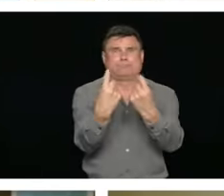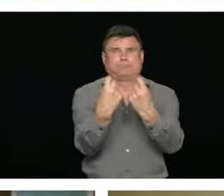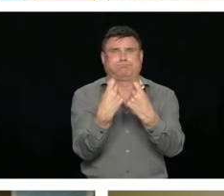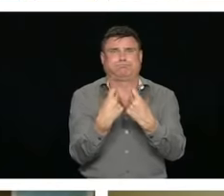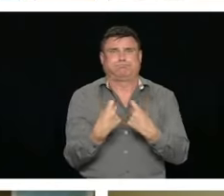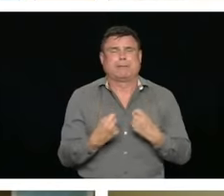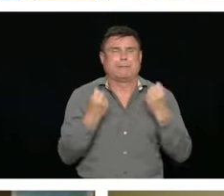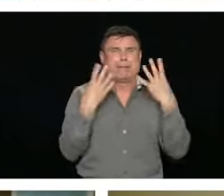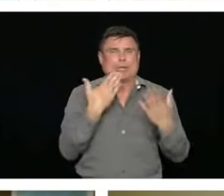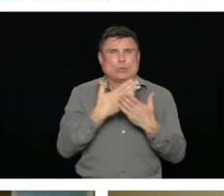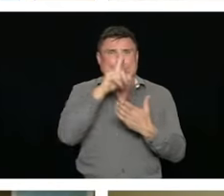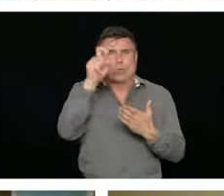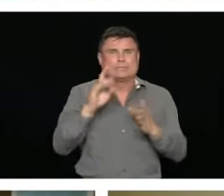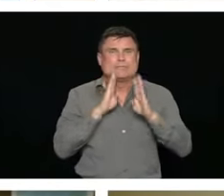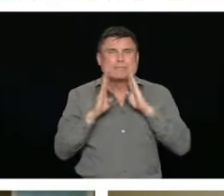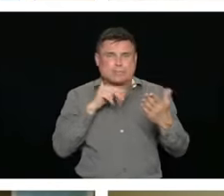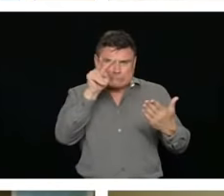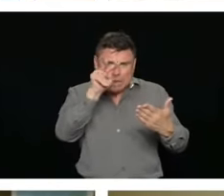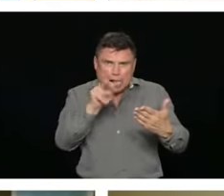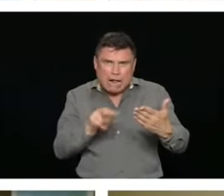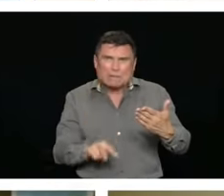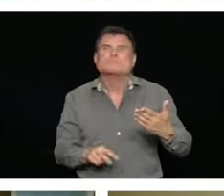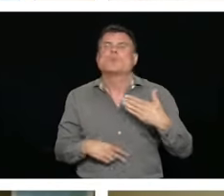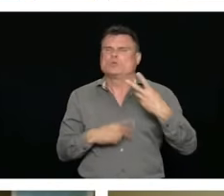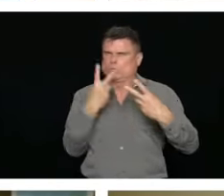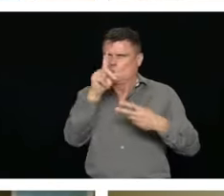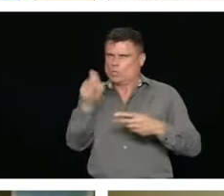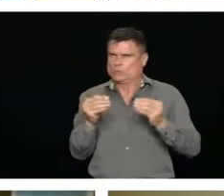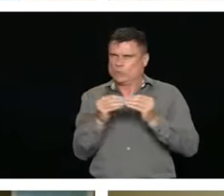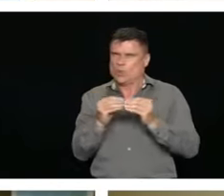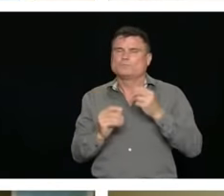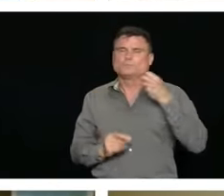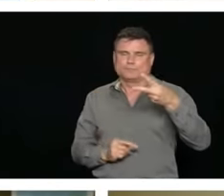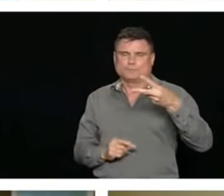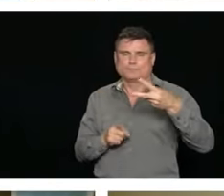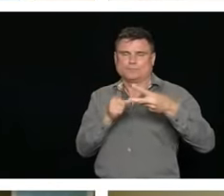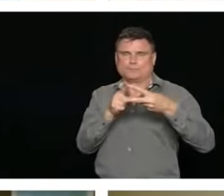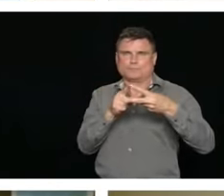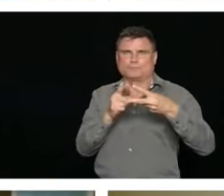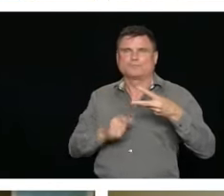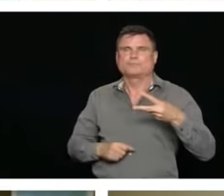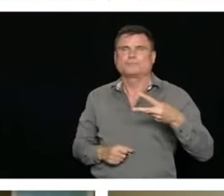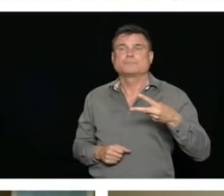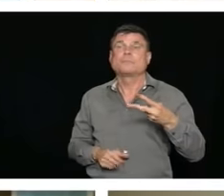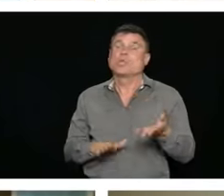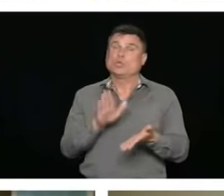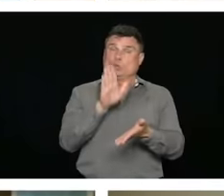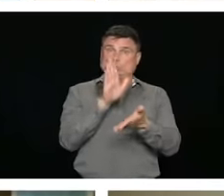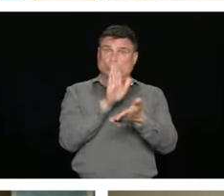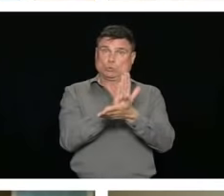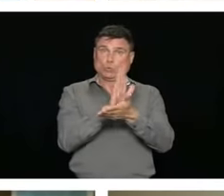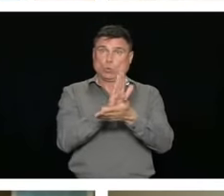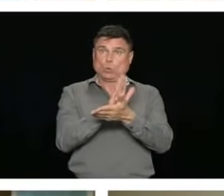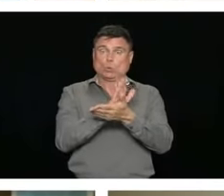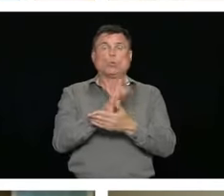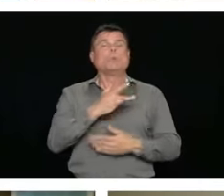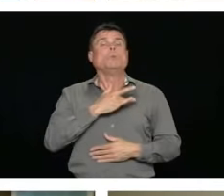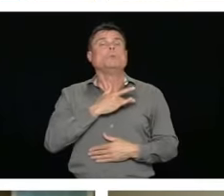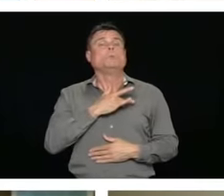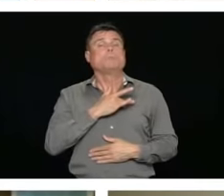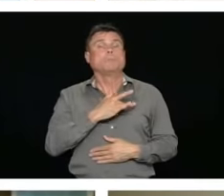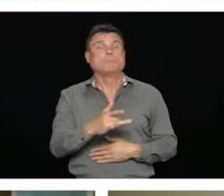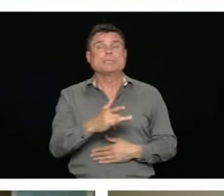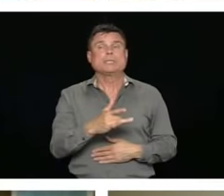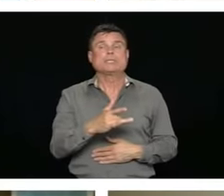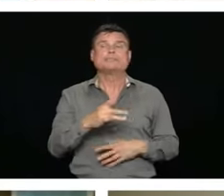schools going to regulate big crowds in the school, for instance, around lockers, bays before and after